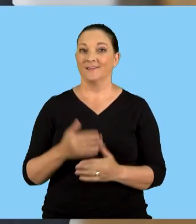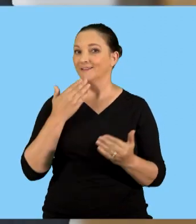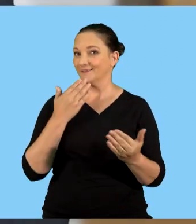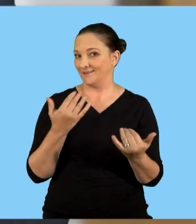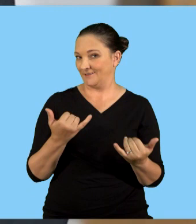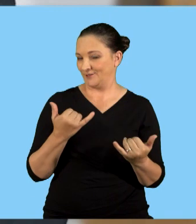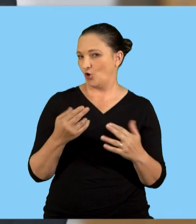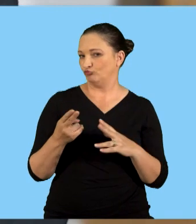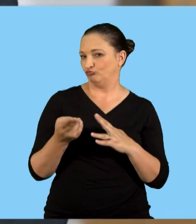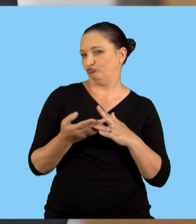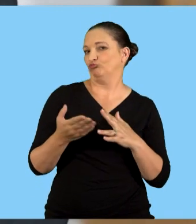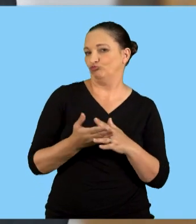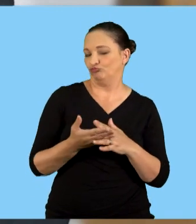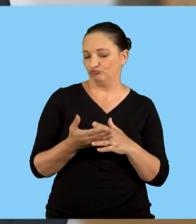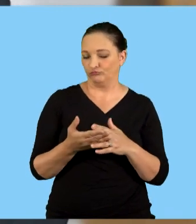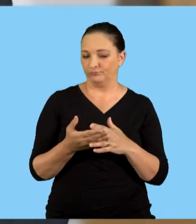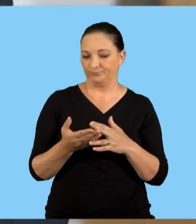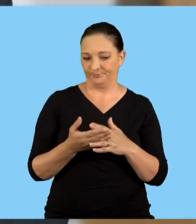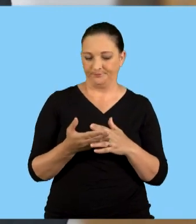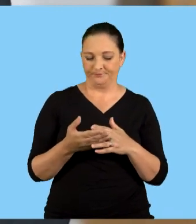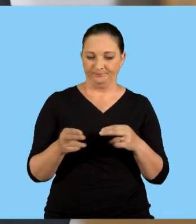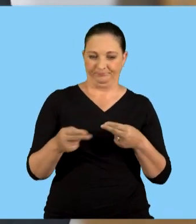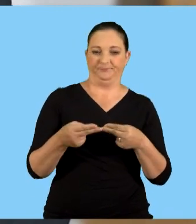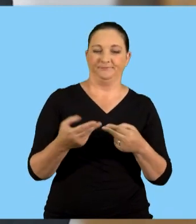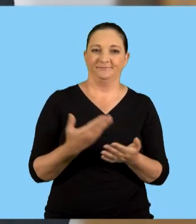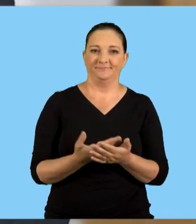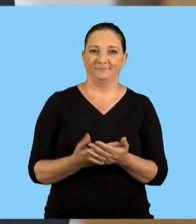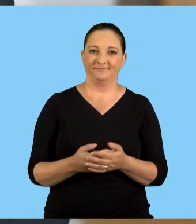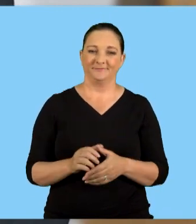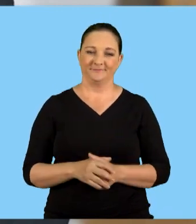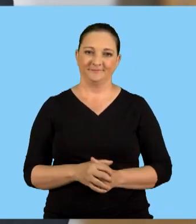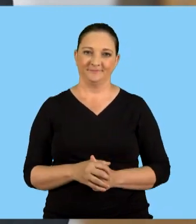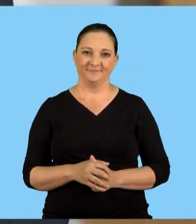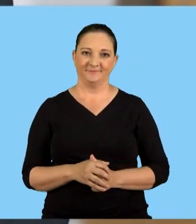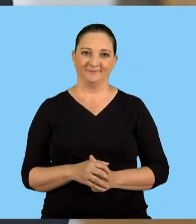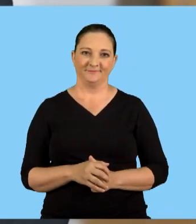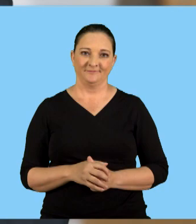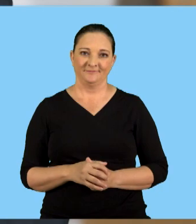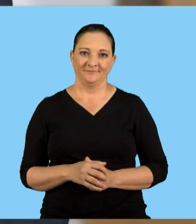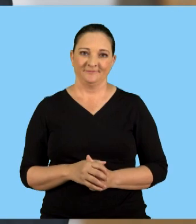Thanks everyone. I think we can have a short ad break. When we get back, I'll pick up where we left off. Thank you.